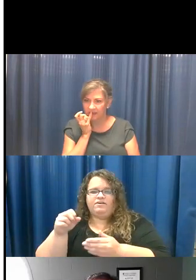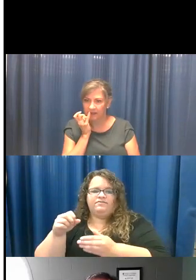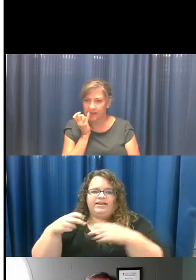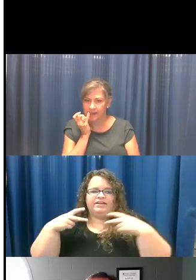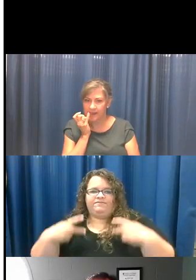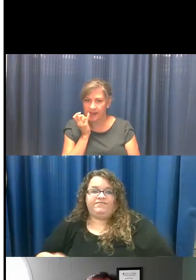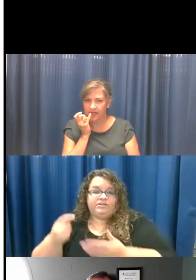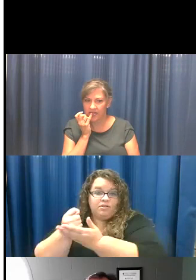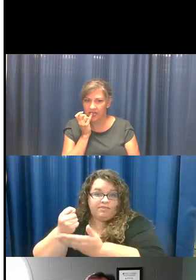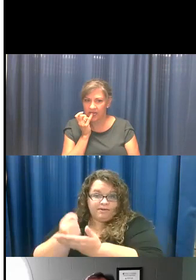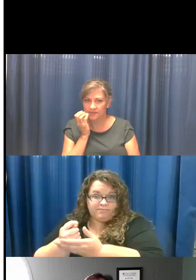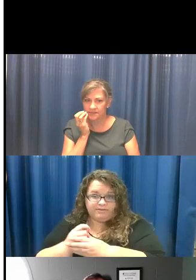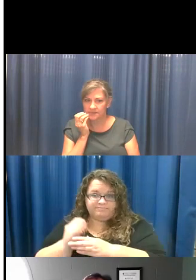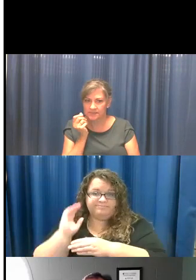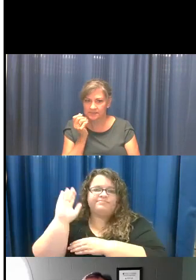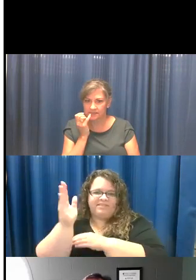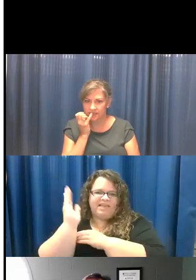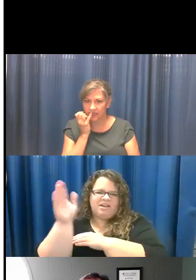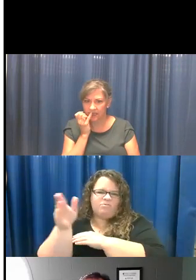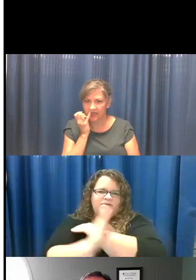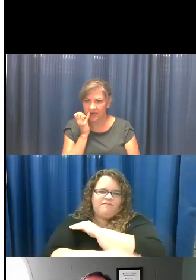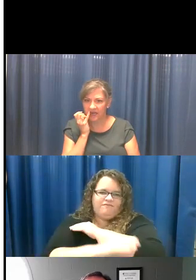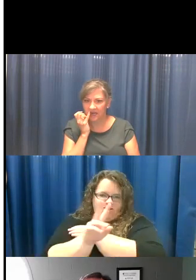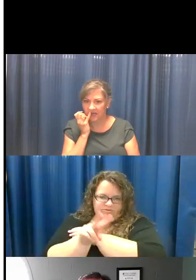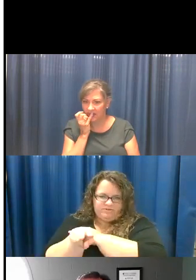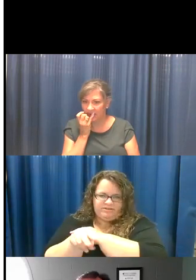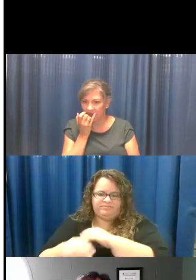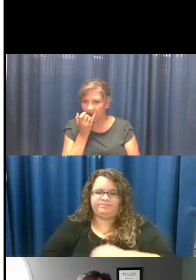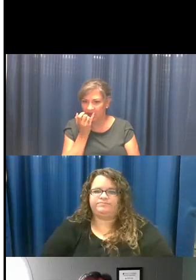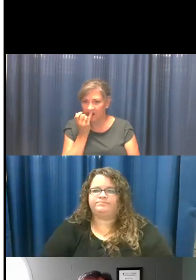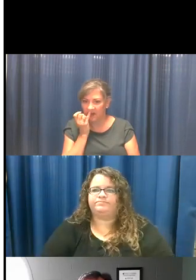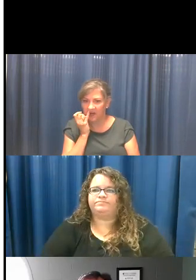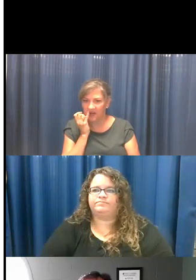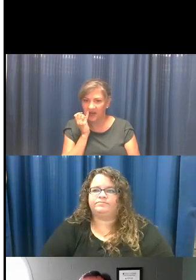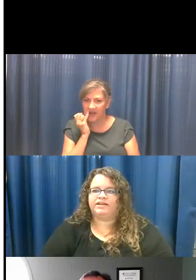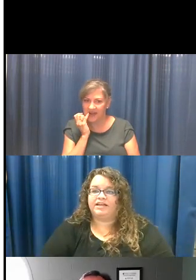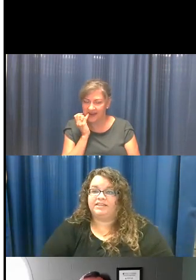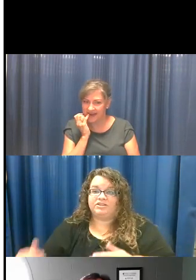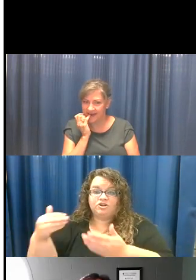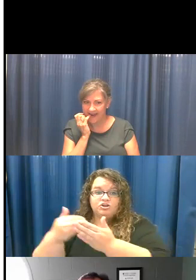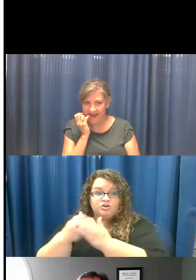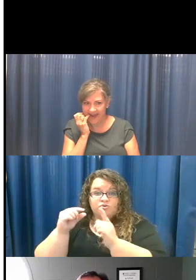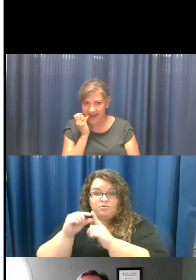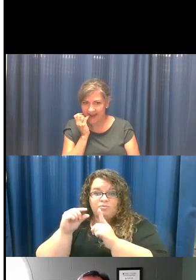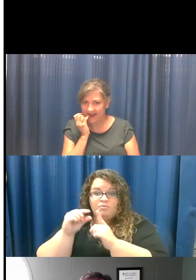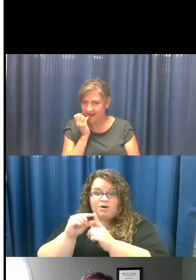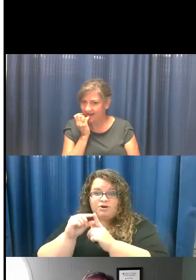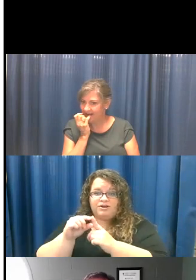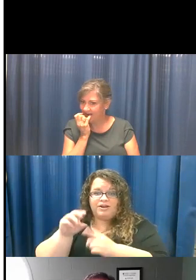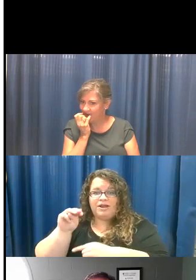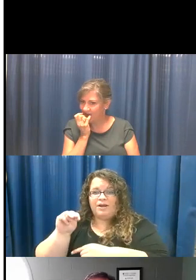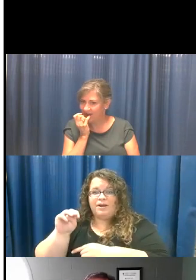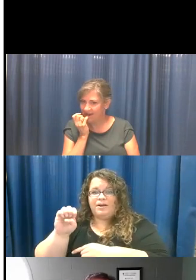2022. Additional new programs, this will be a new word for a lot of us learning, mechatronics and